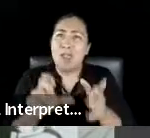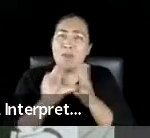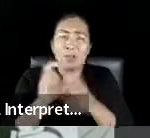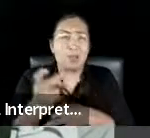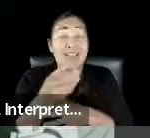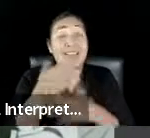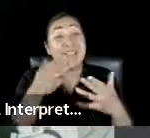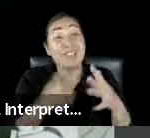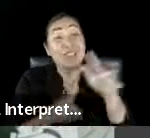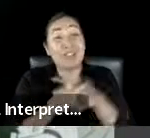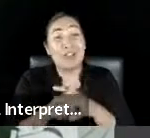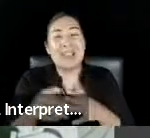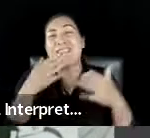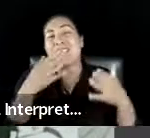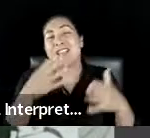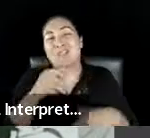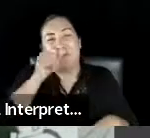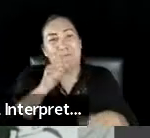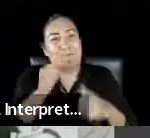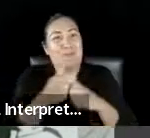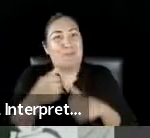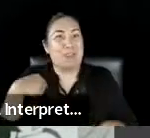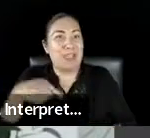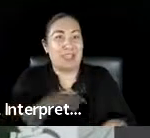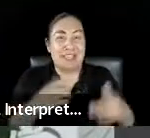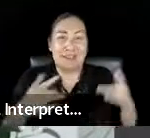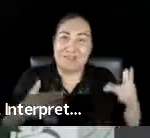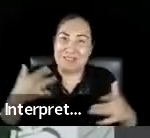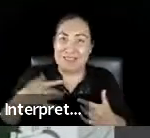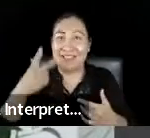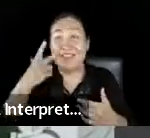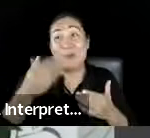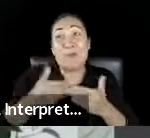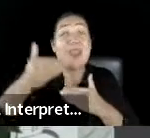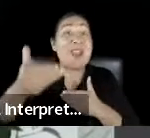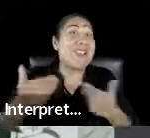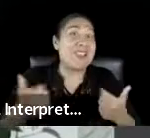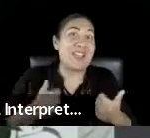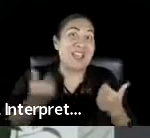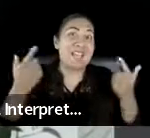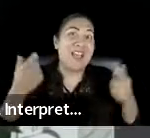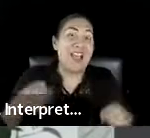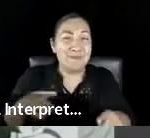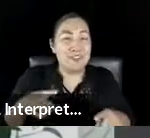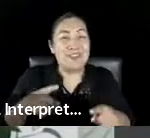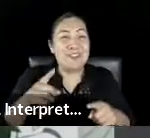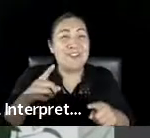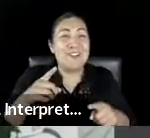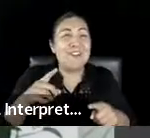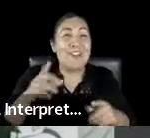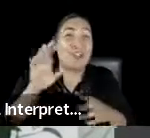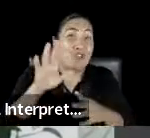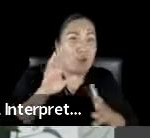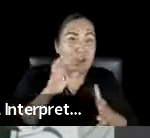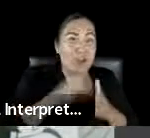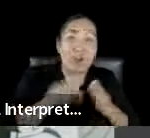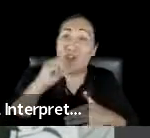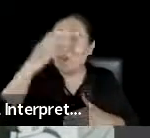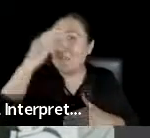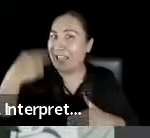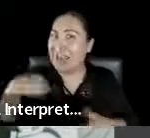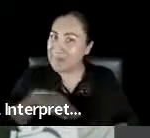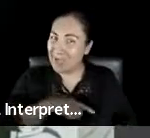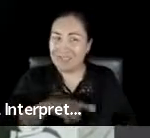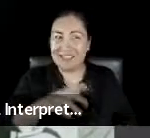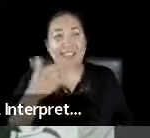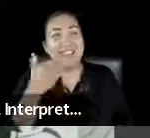up tonight. Thanks for sitting with us. And I'm excited to see what your next chapter has in store. So don't forget about it. Of course. Thank you so much.